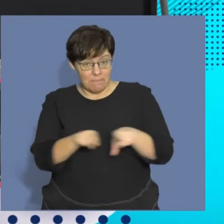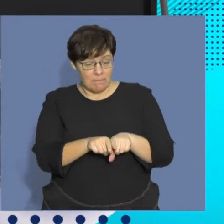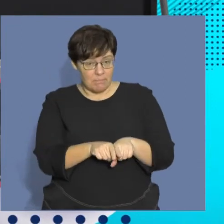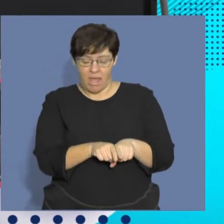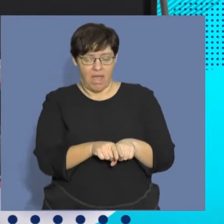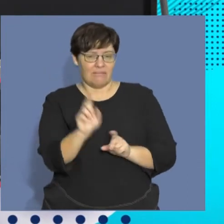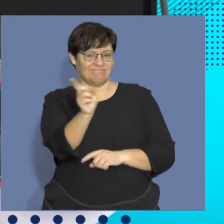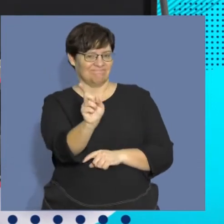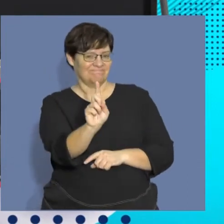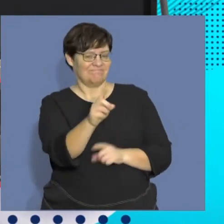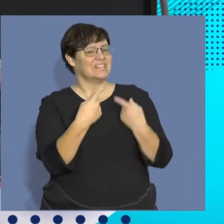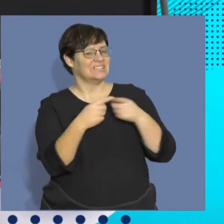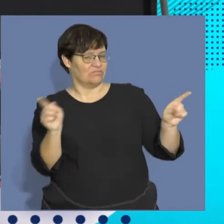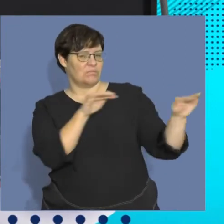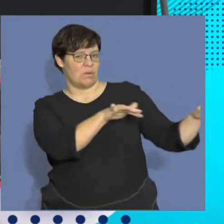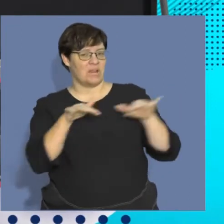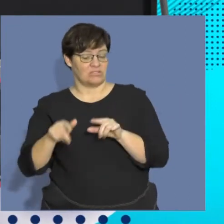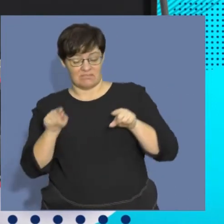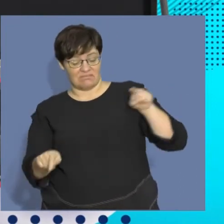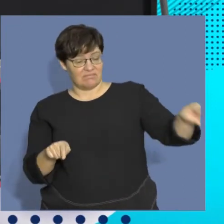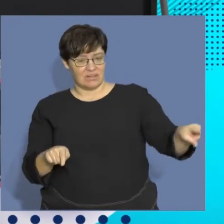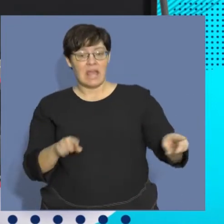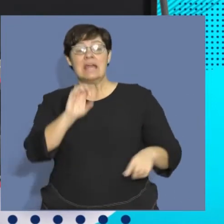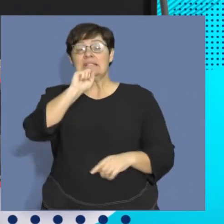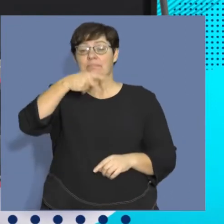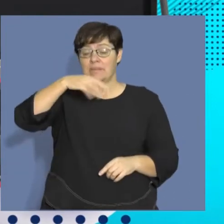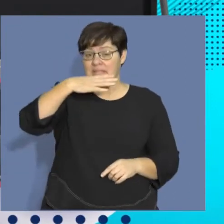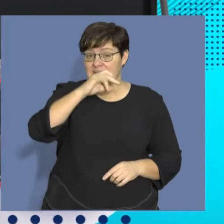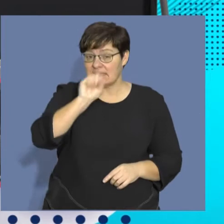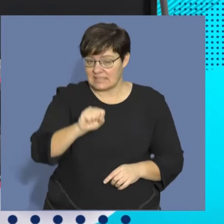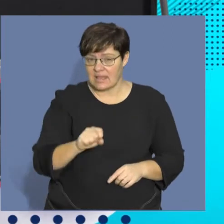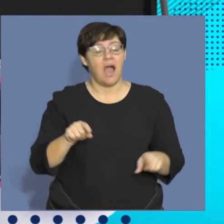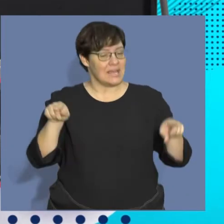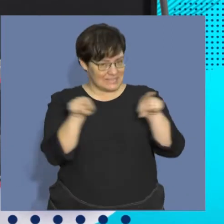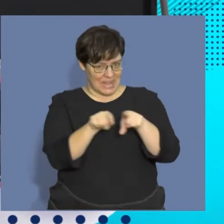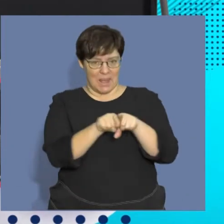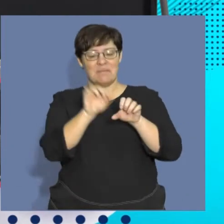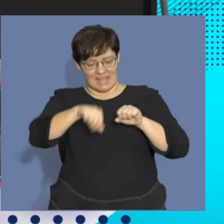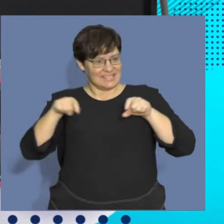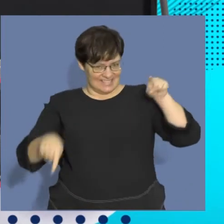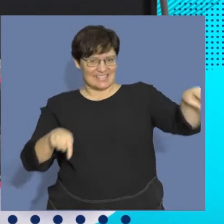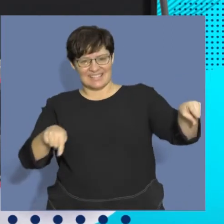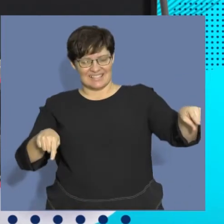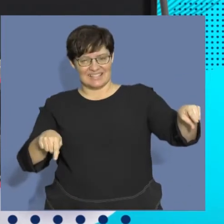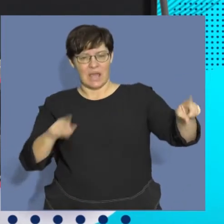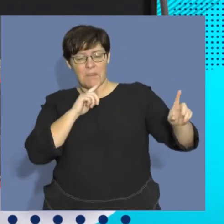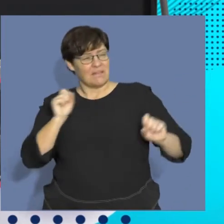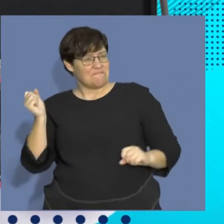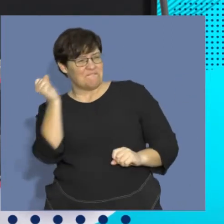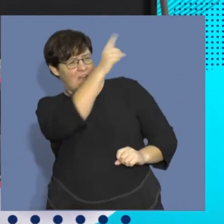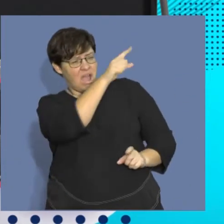same species, but they don't have the potential to interbreed because they live thousands